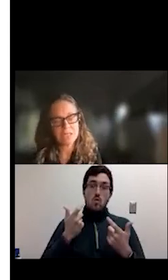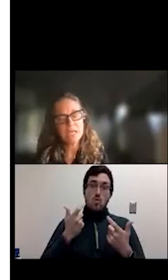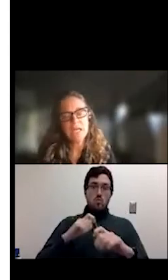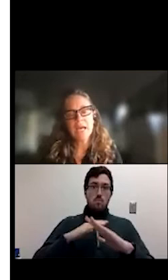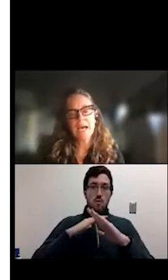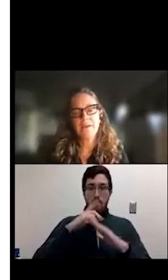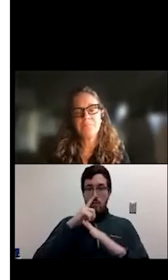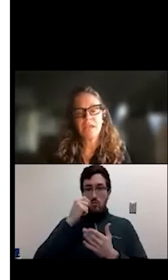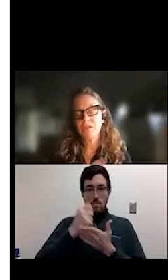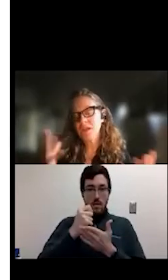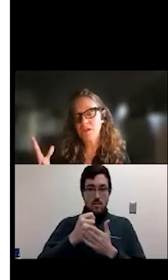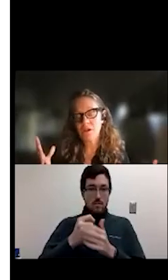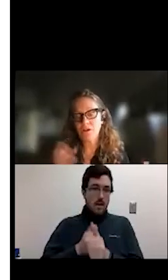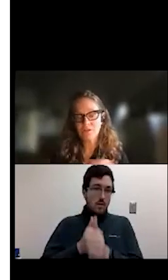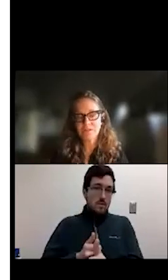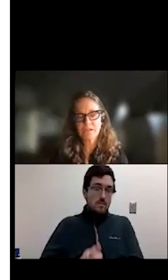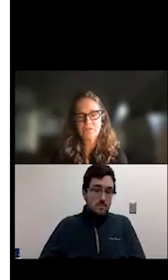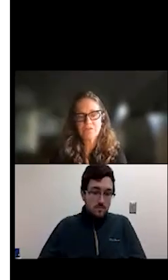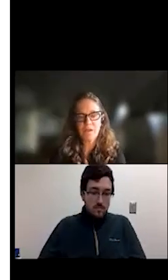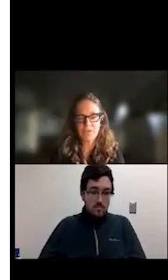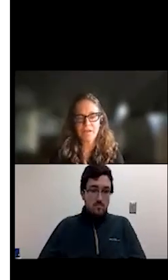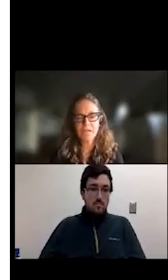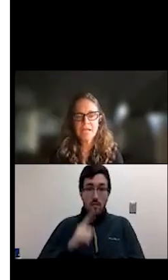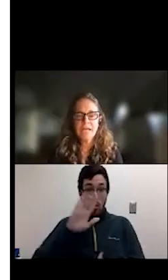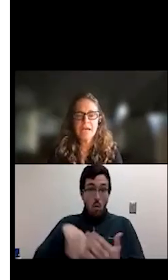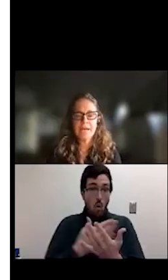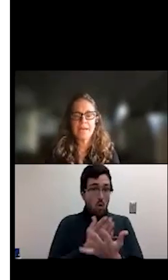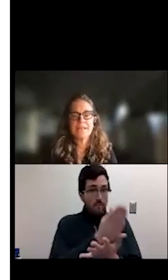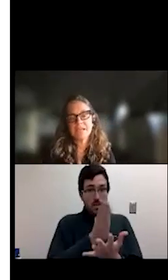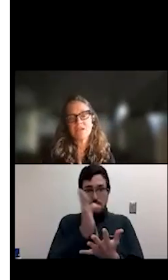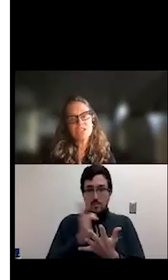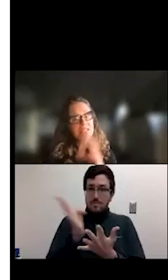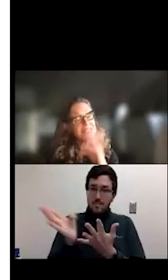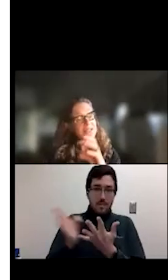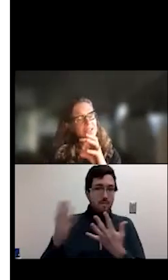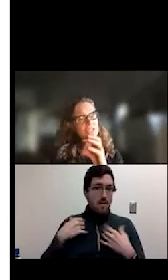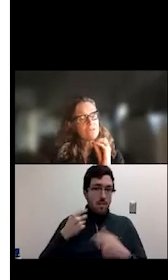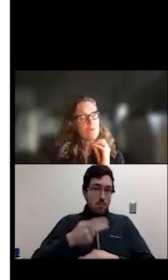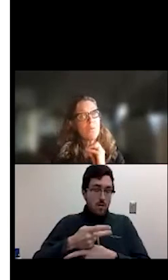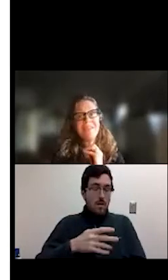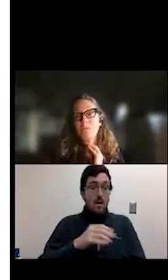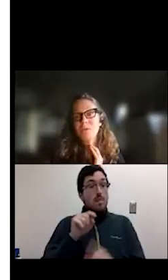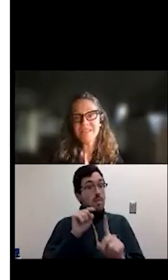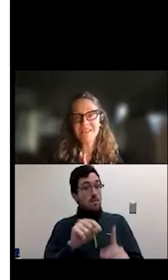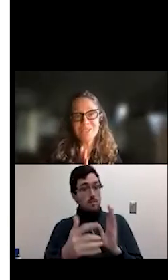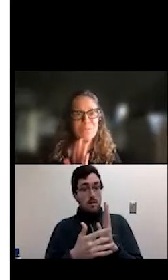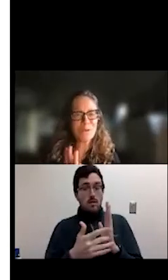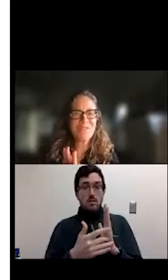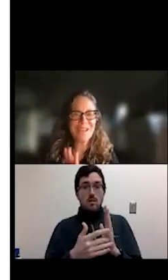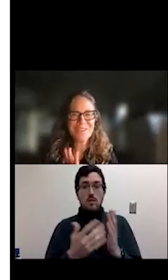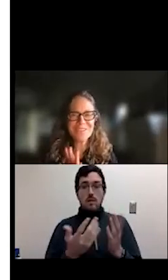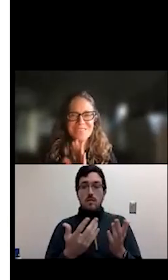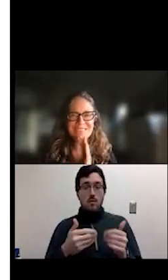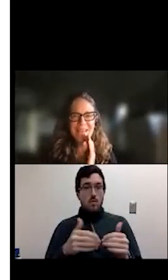treatment adherence in all fields of healthcare. And this technology is sort of a way that we